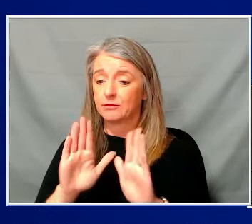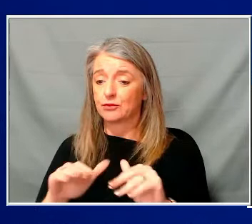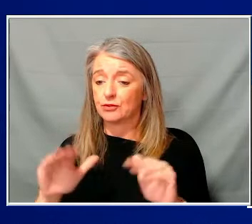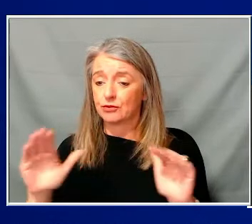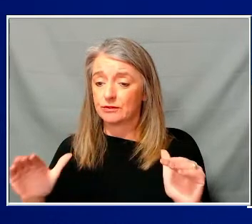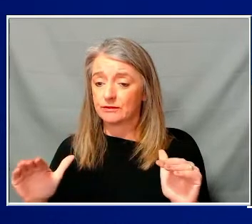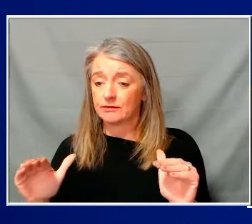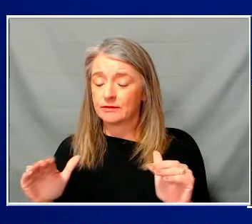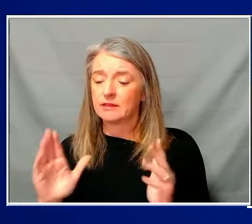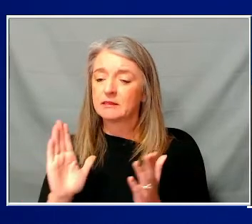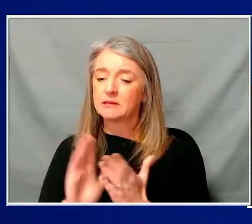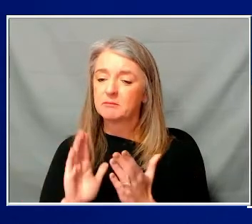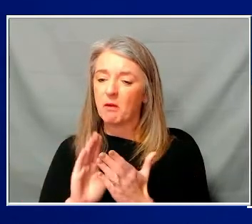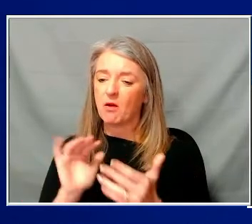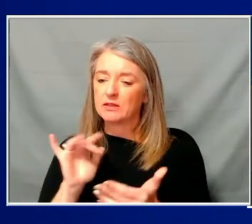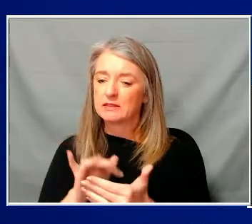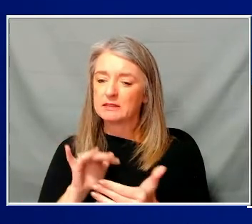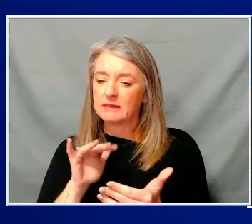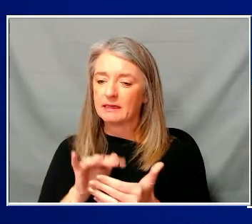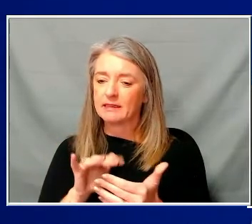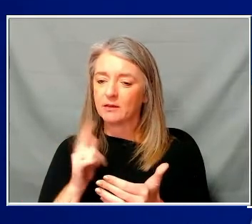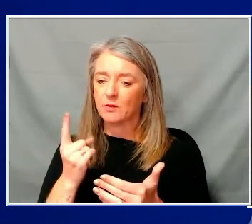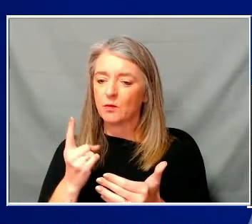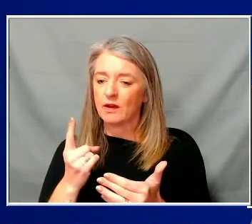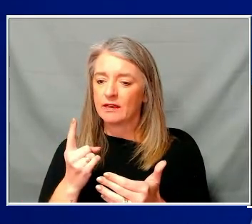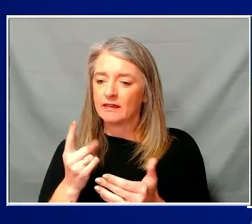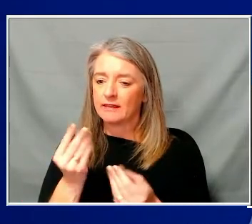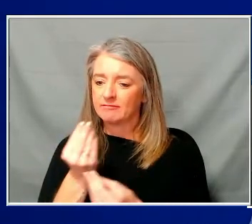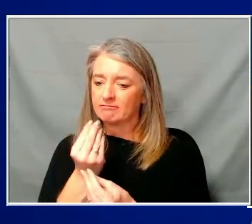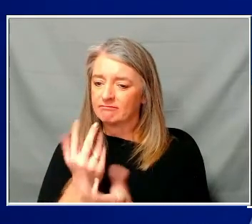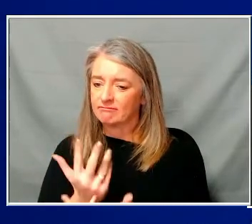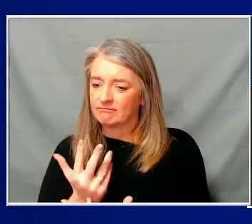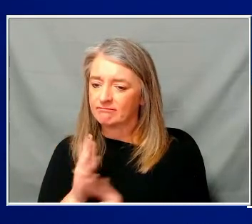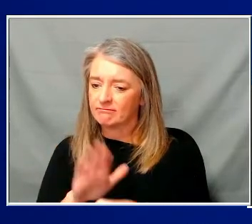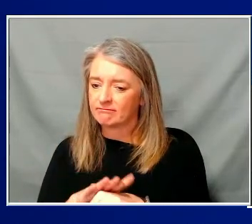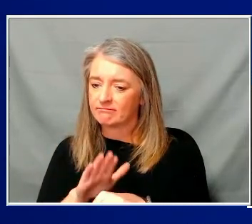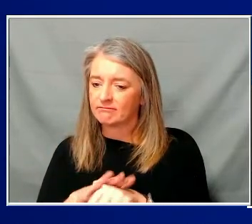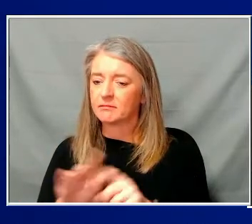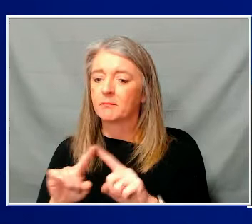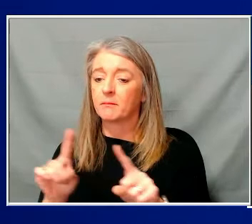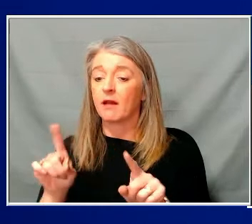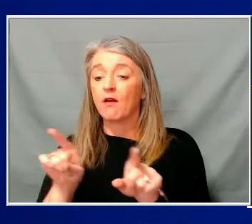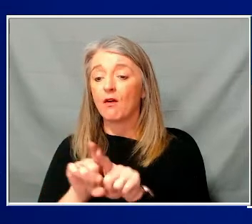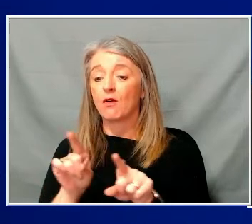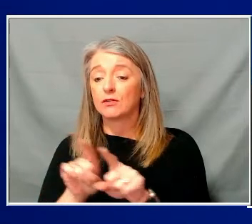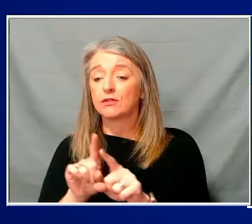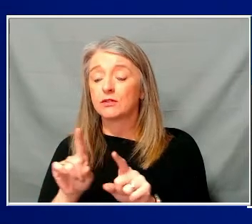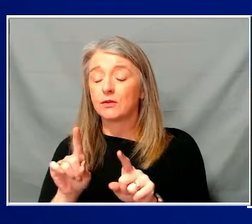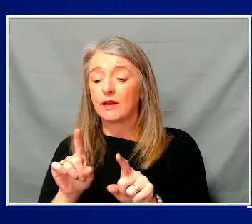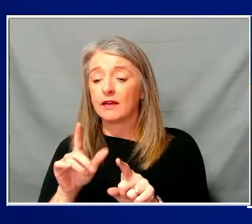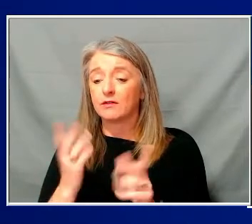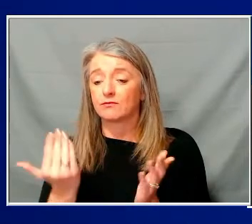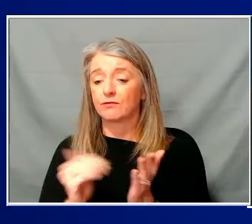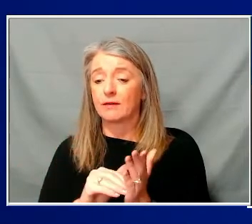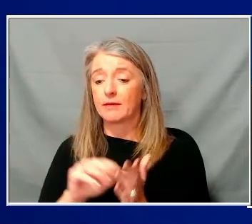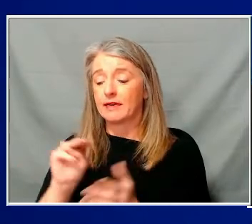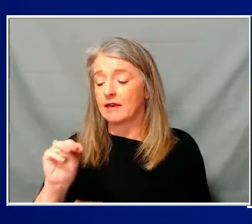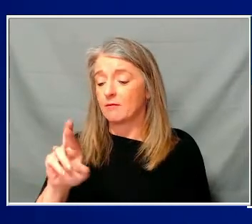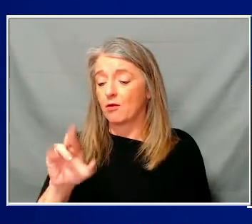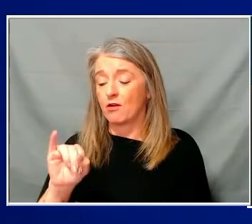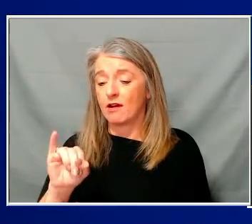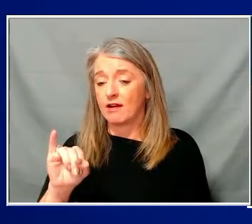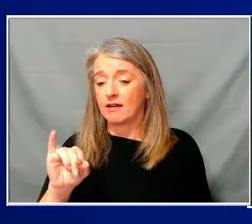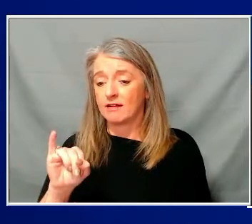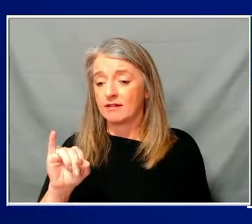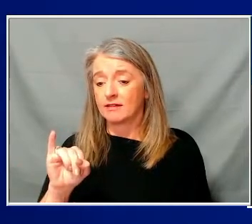a small study, so I think that is one of the caveats. But they were also then able to repeat those MRIs into